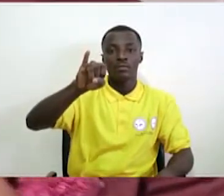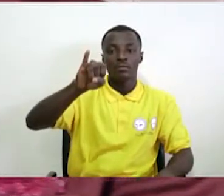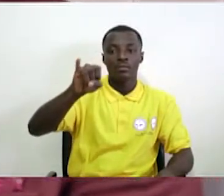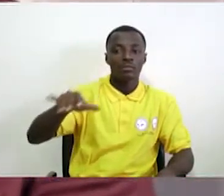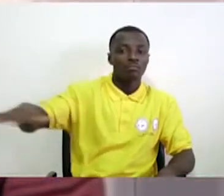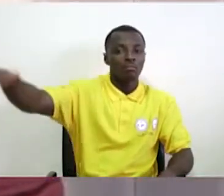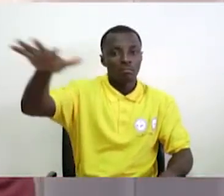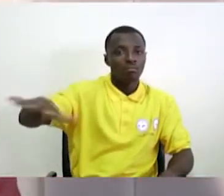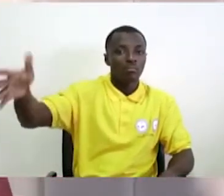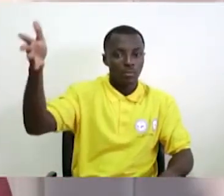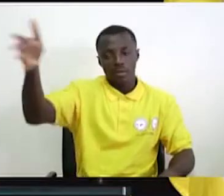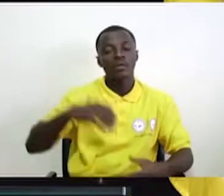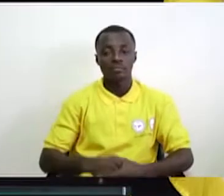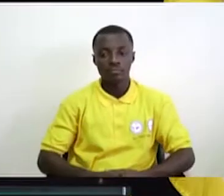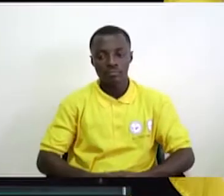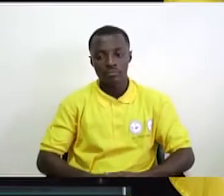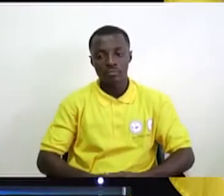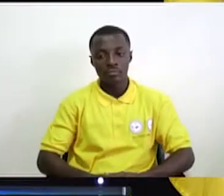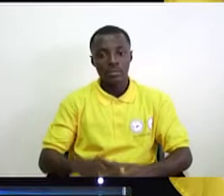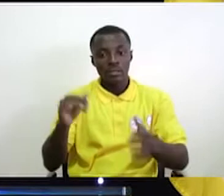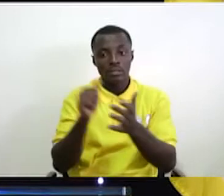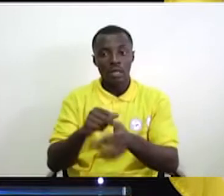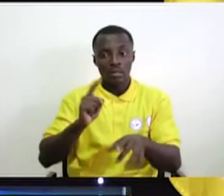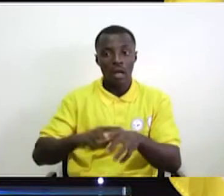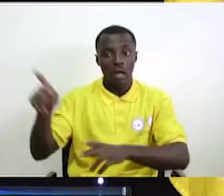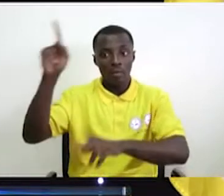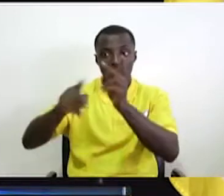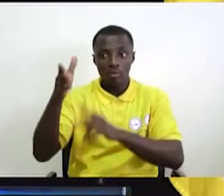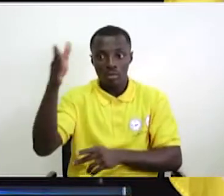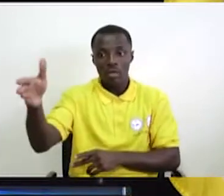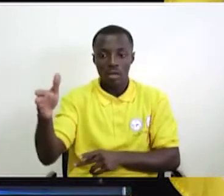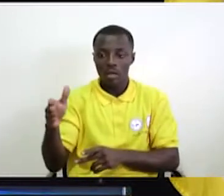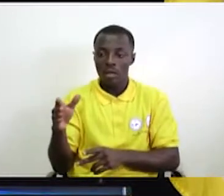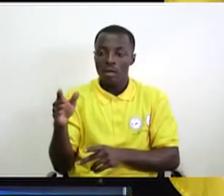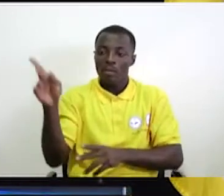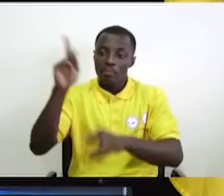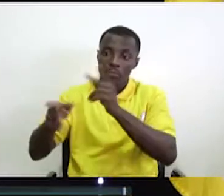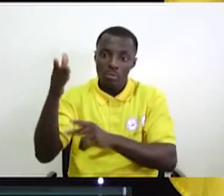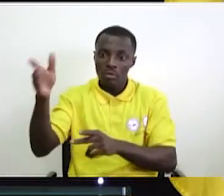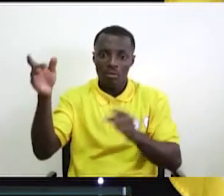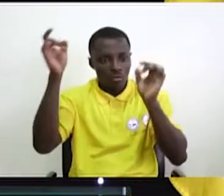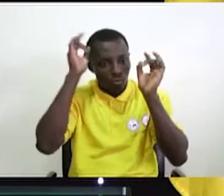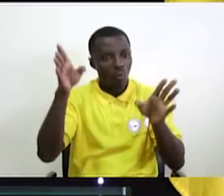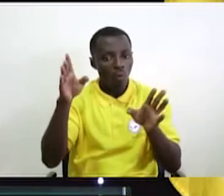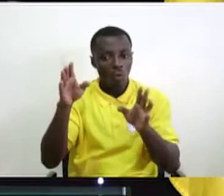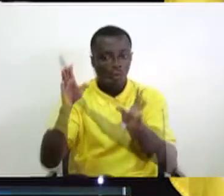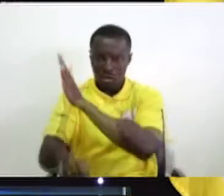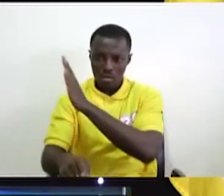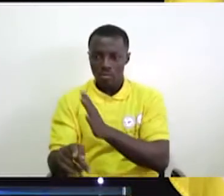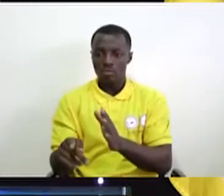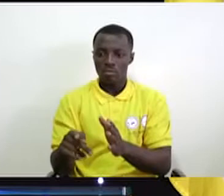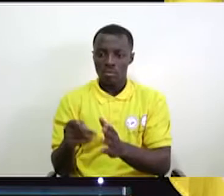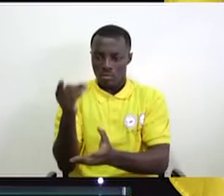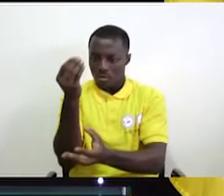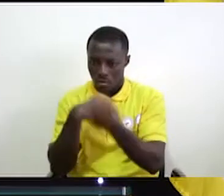Fiji Island. Those times, the people were still cannibal. See, the captain that carried